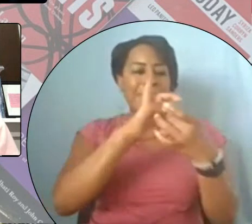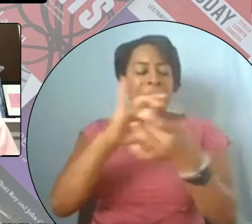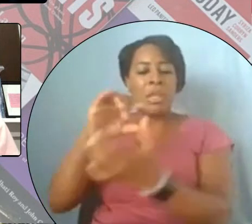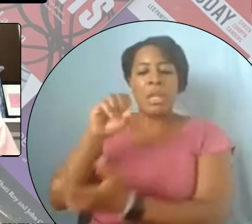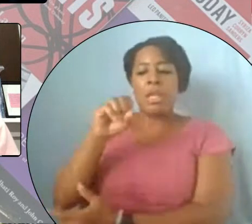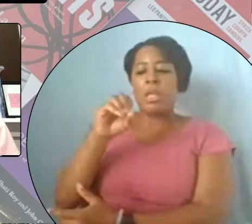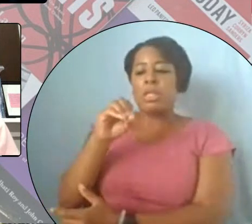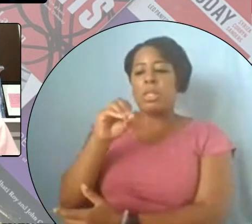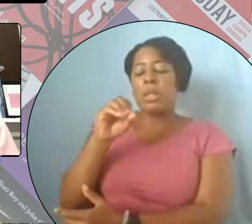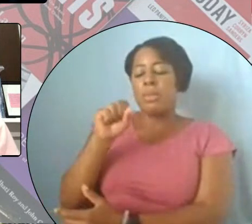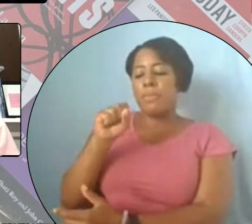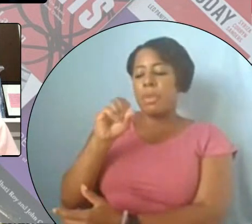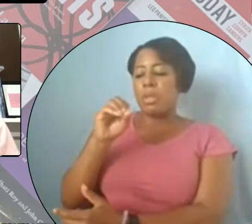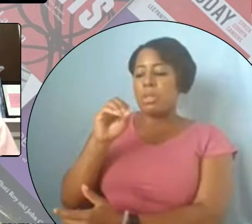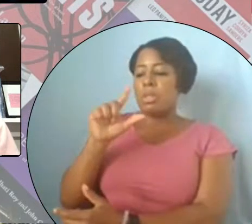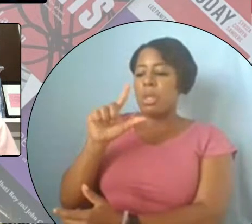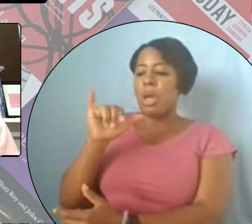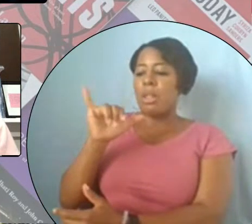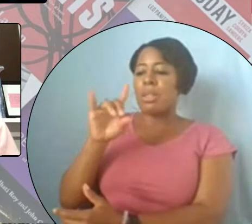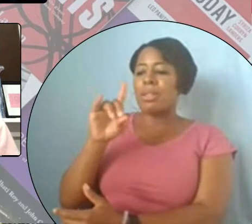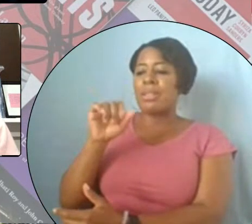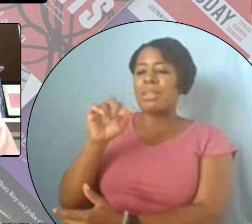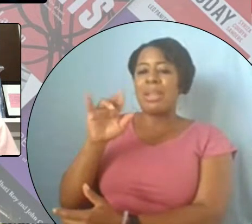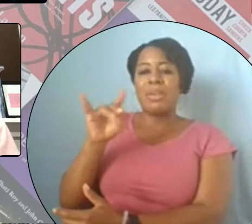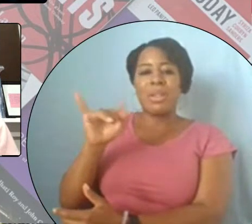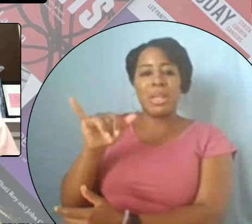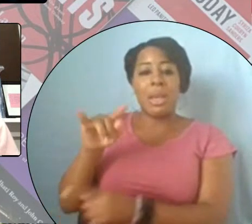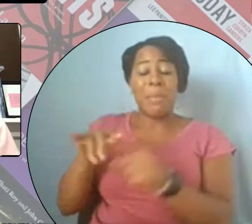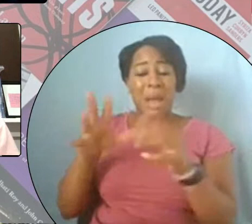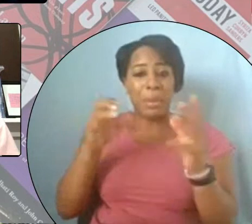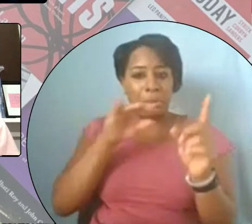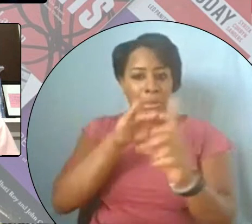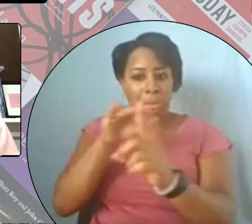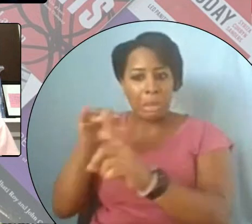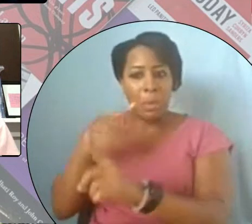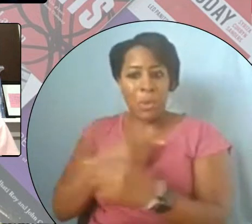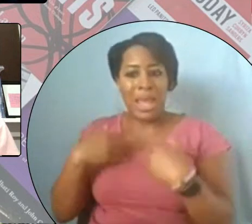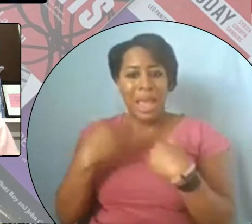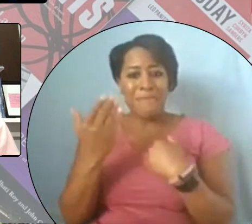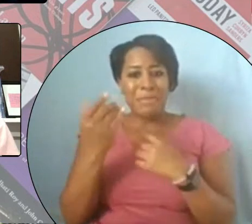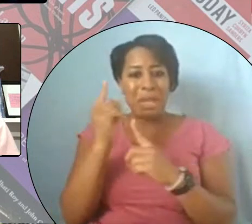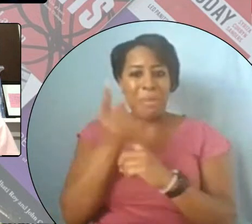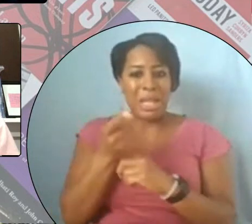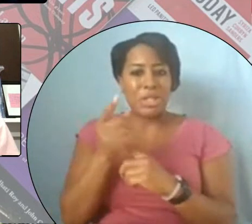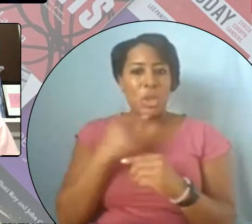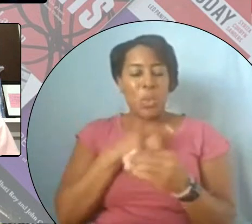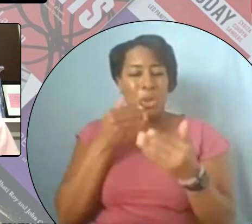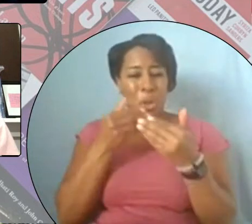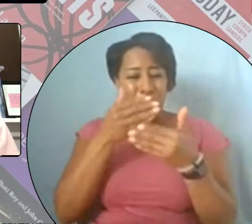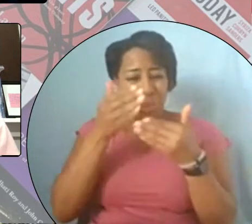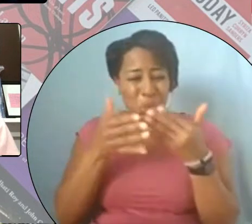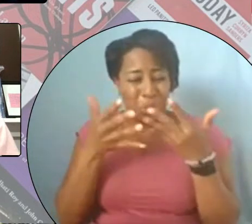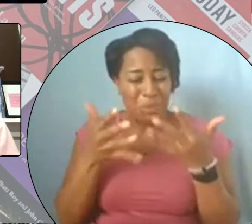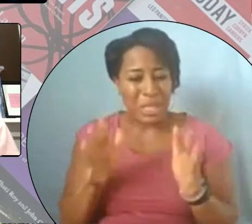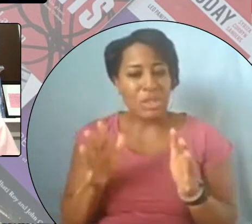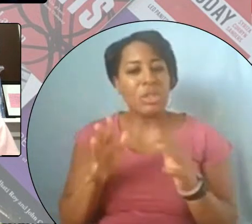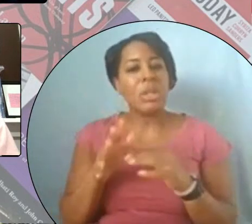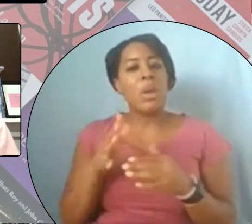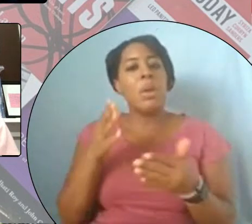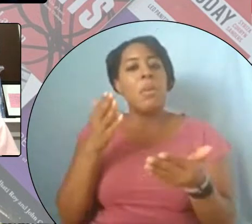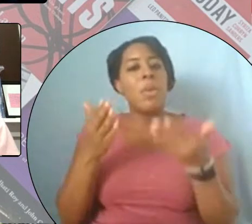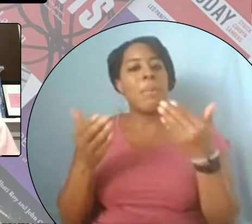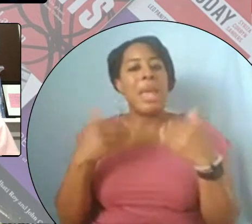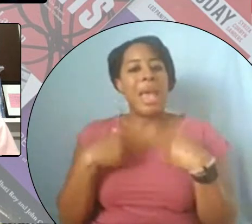solidarity. But I do also want to remind, we have 15 minutes, so we're almost wrapping up. We probably will have time for